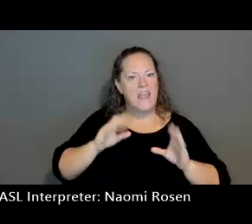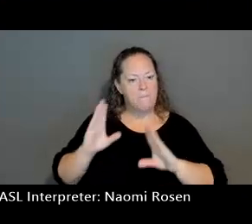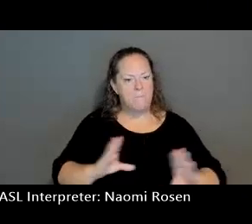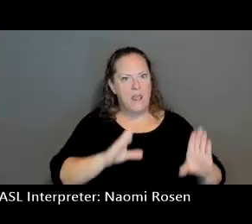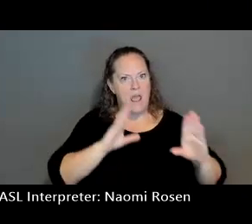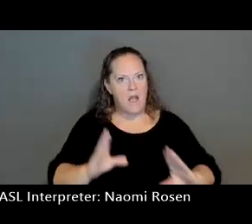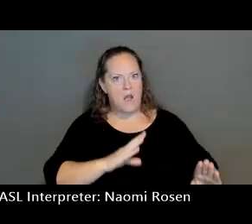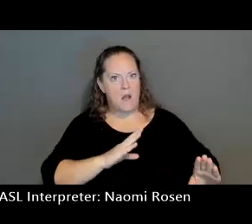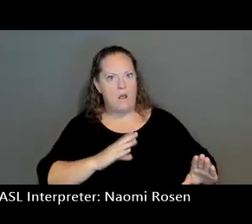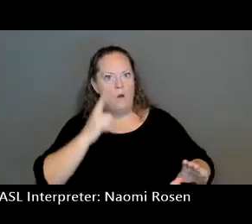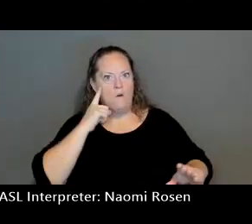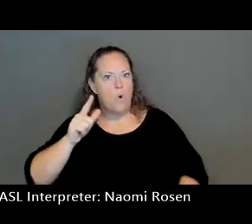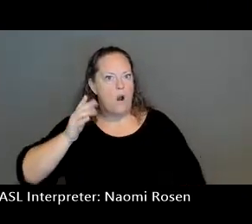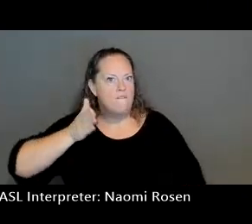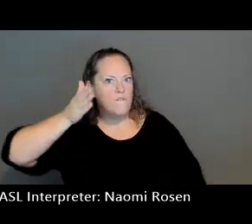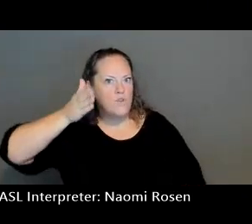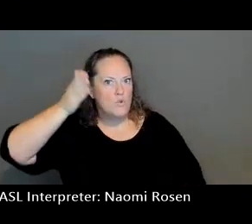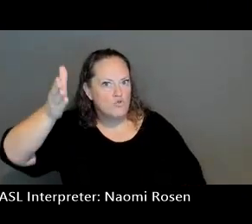impacts.